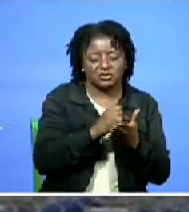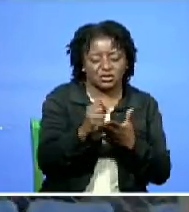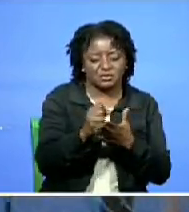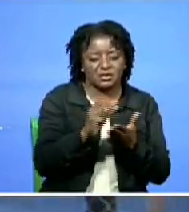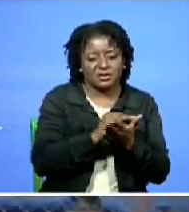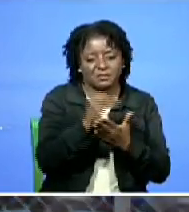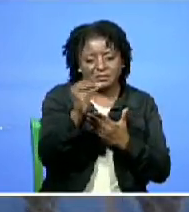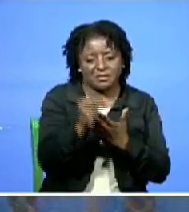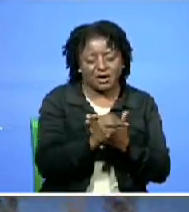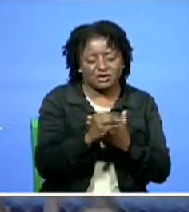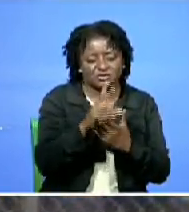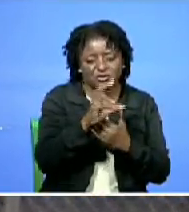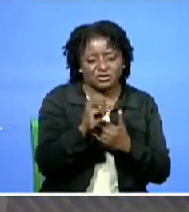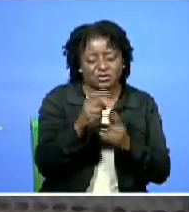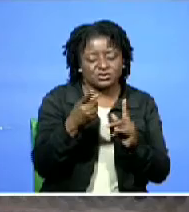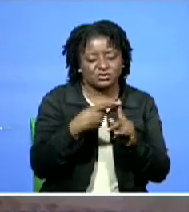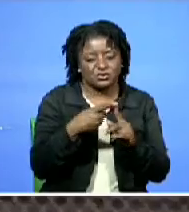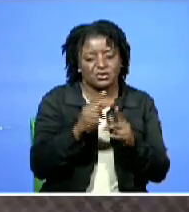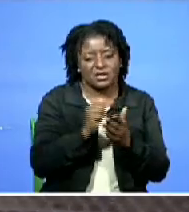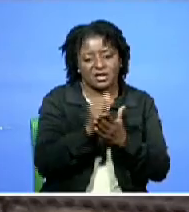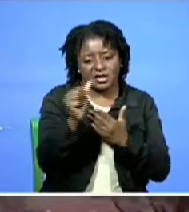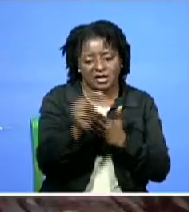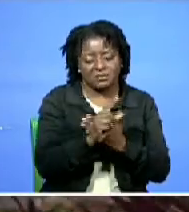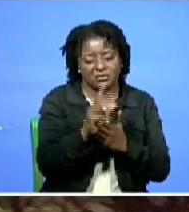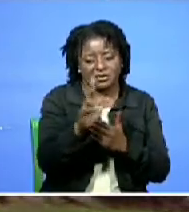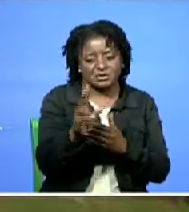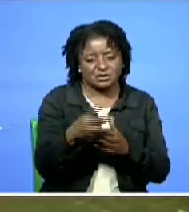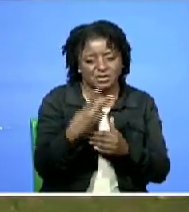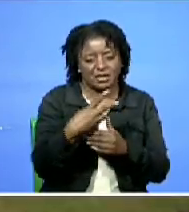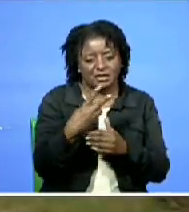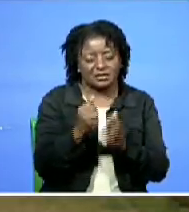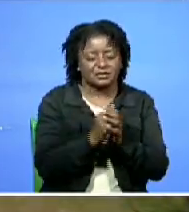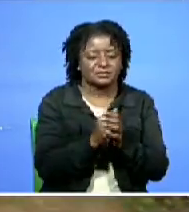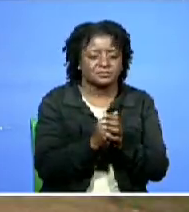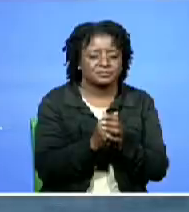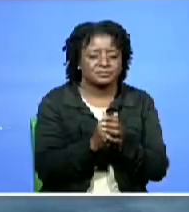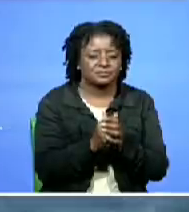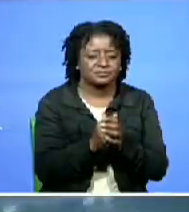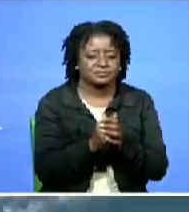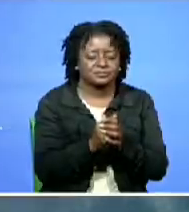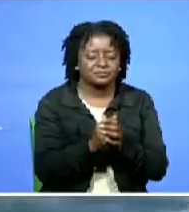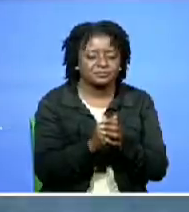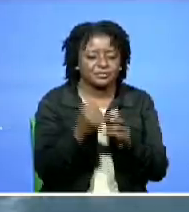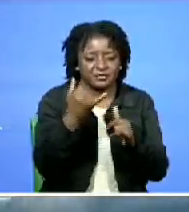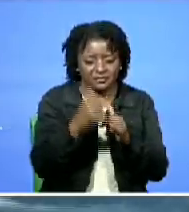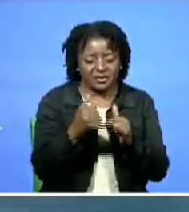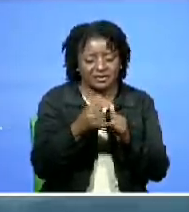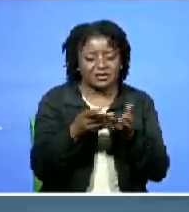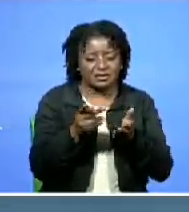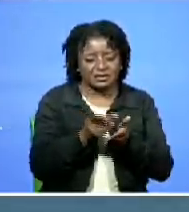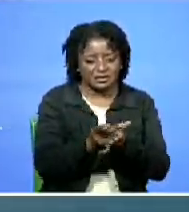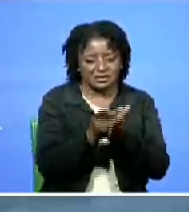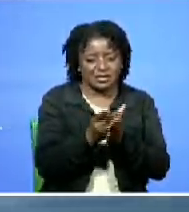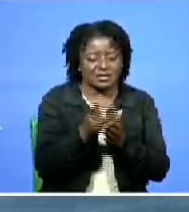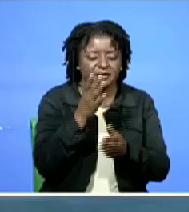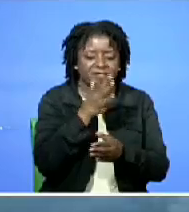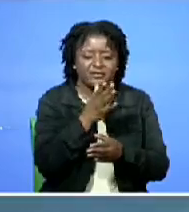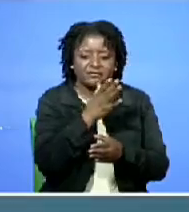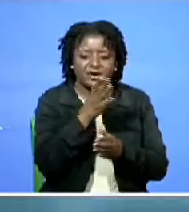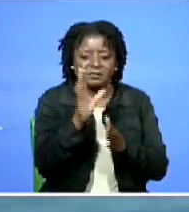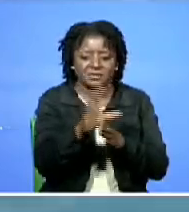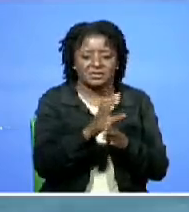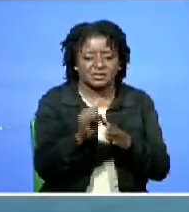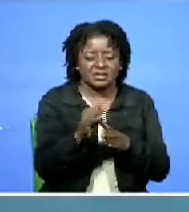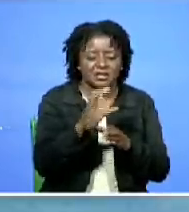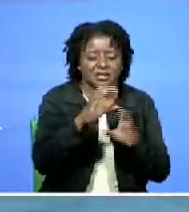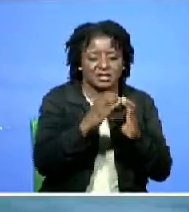National Thomas A. Robinson Stadium. Kelsey Johnson, ZNS Total Sports. And finally, from the Sailing Beat, Farmers Key Class C Regatta will